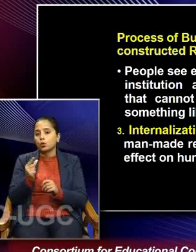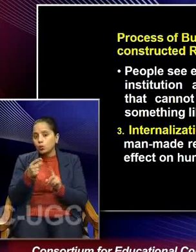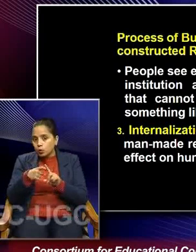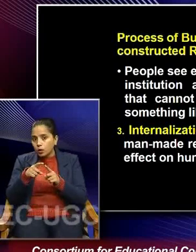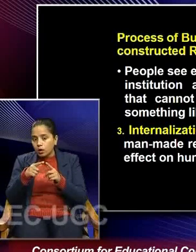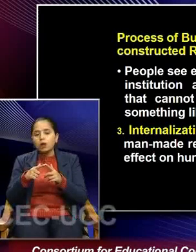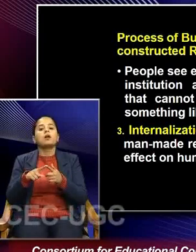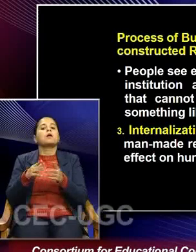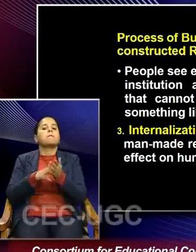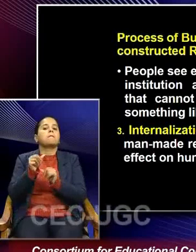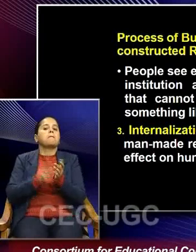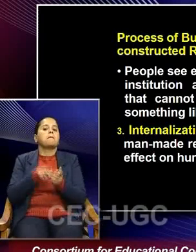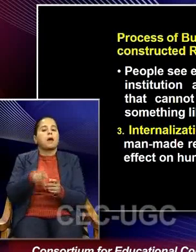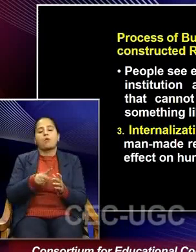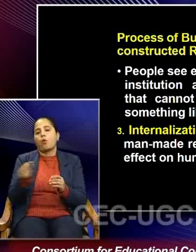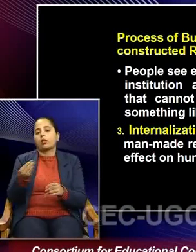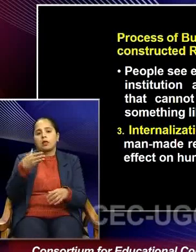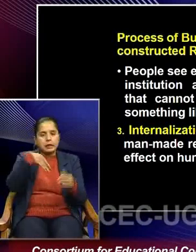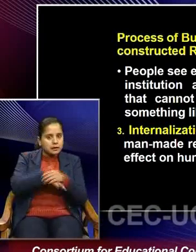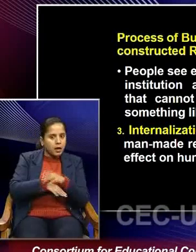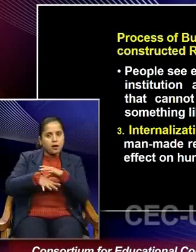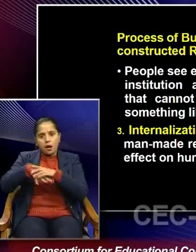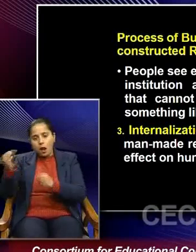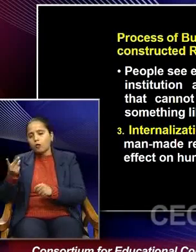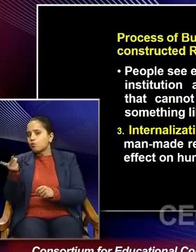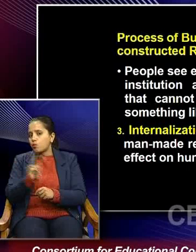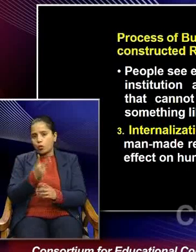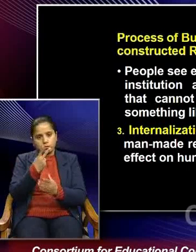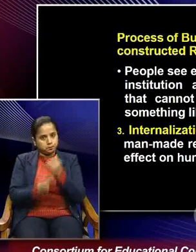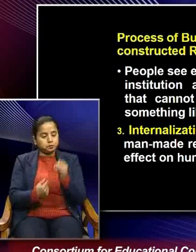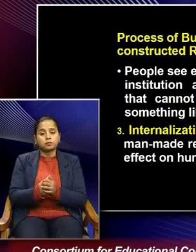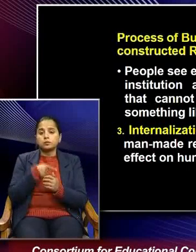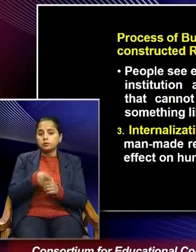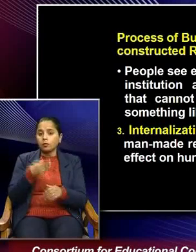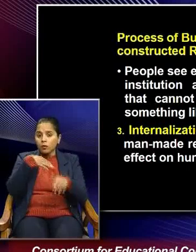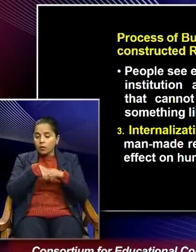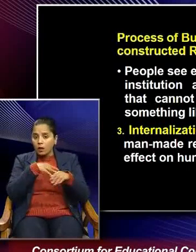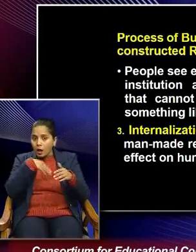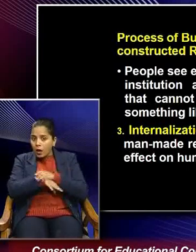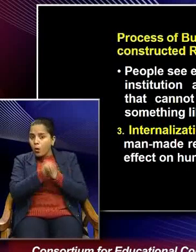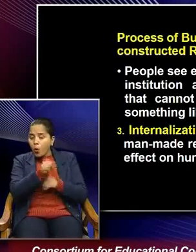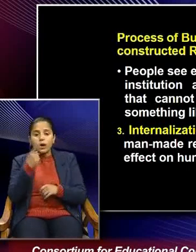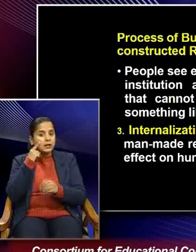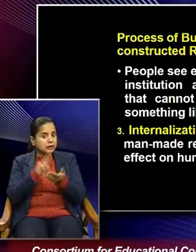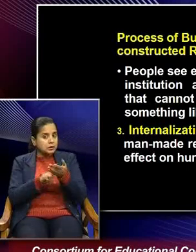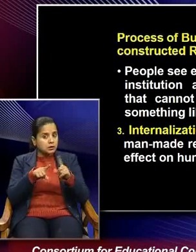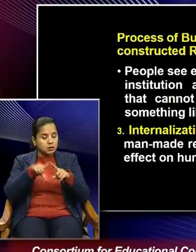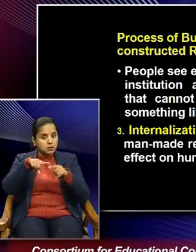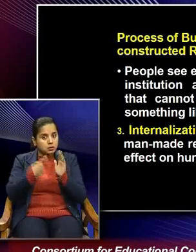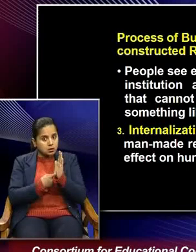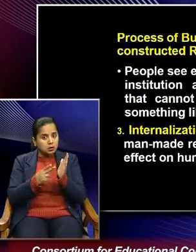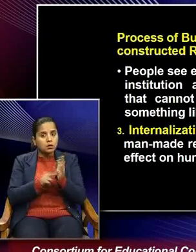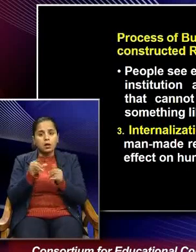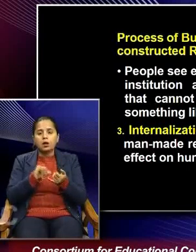reality is both external and internal. Internalization implies that reality